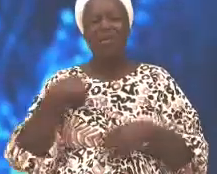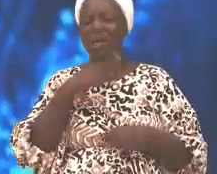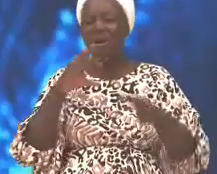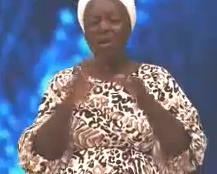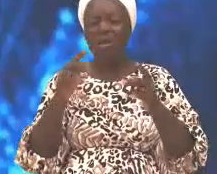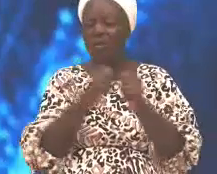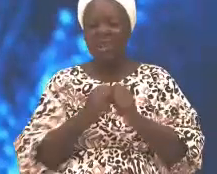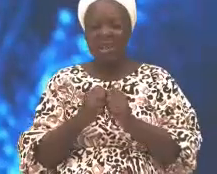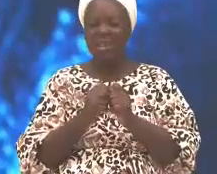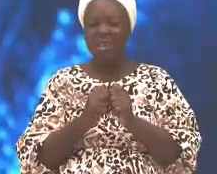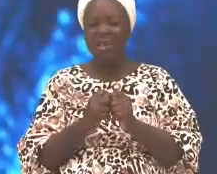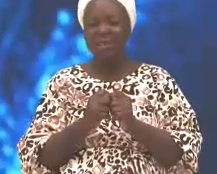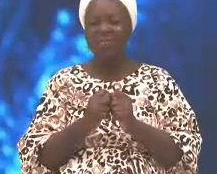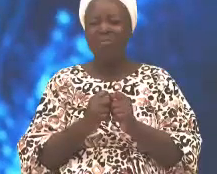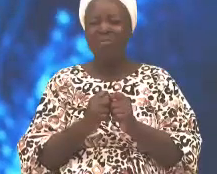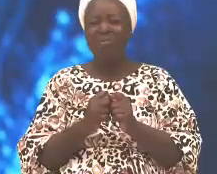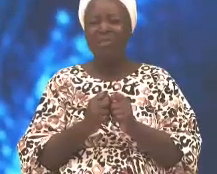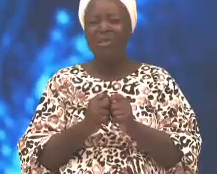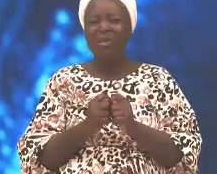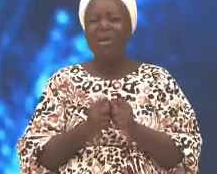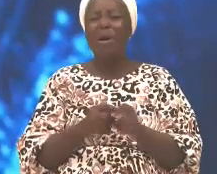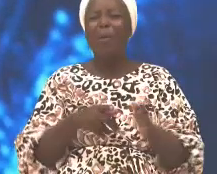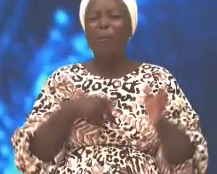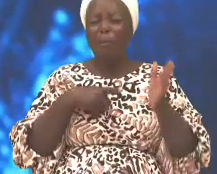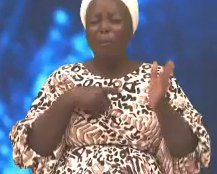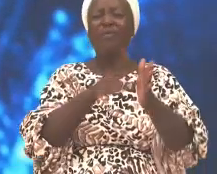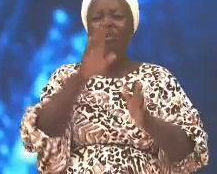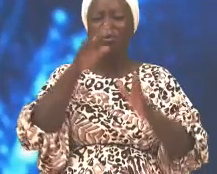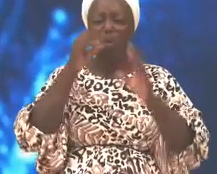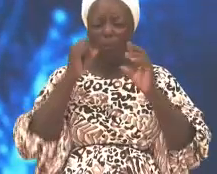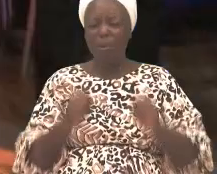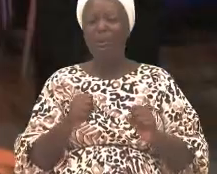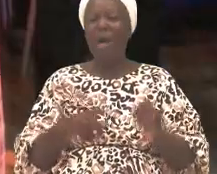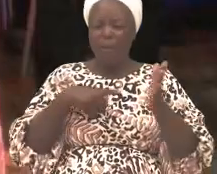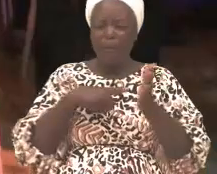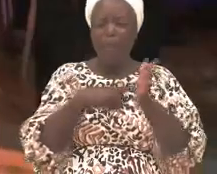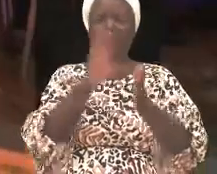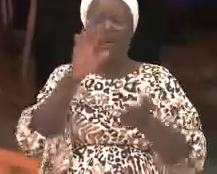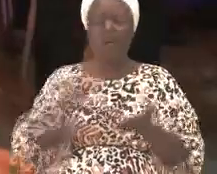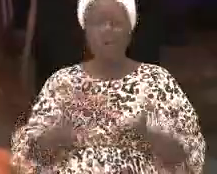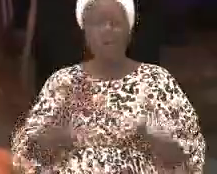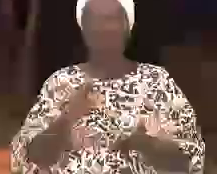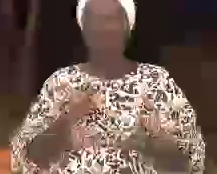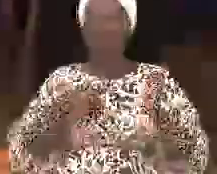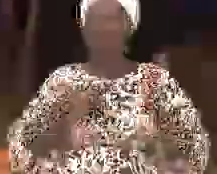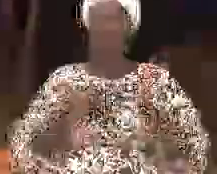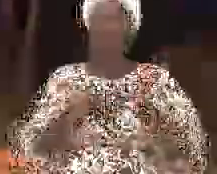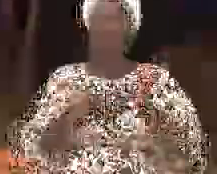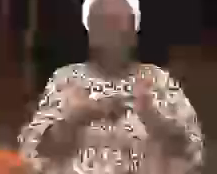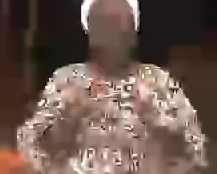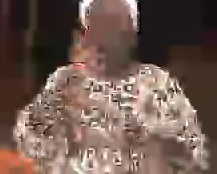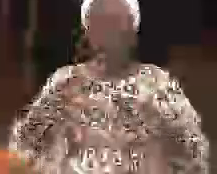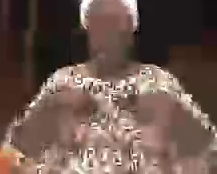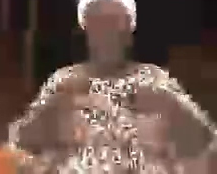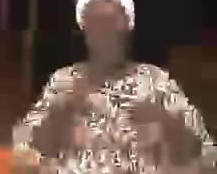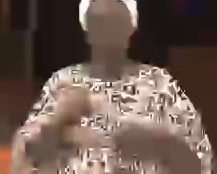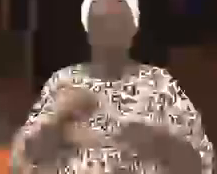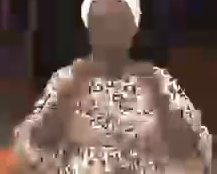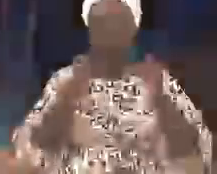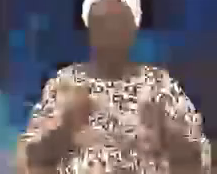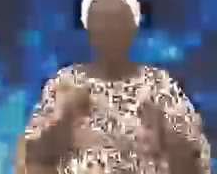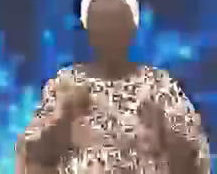together, manifest your power. Manifest your glory. Manifest your healing virtue